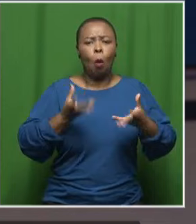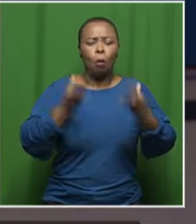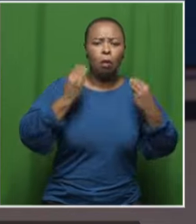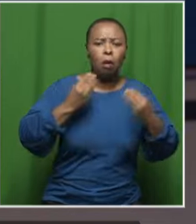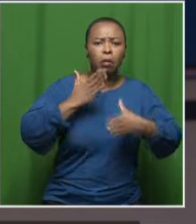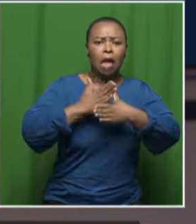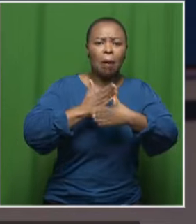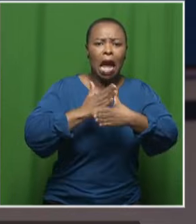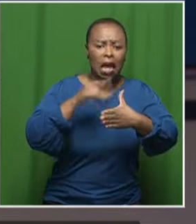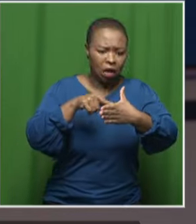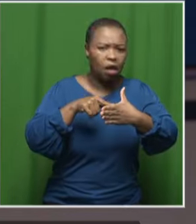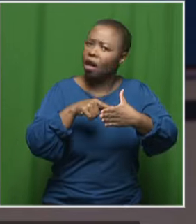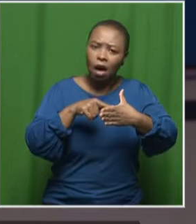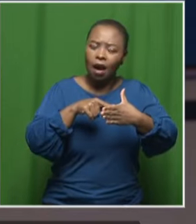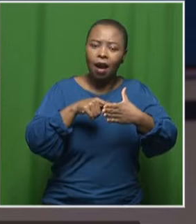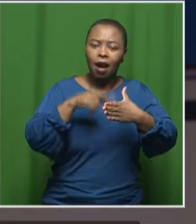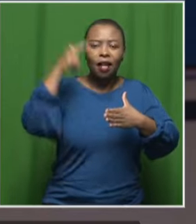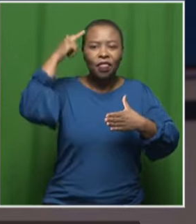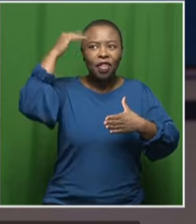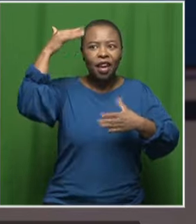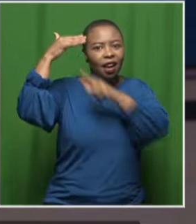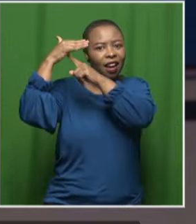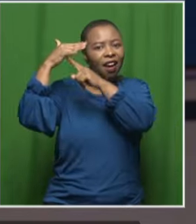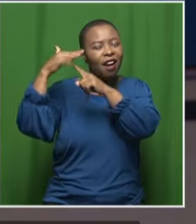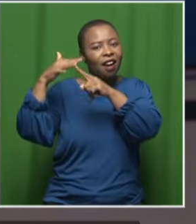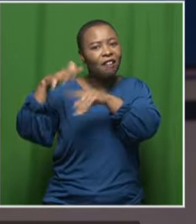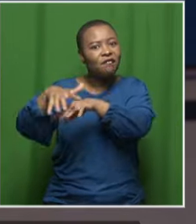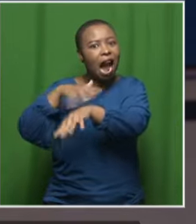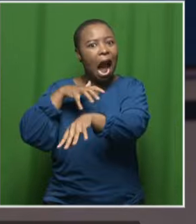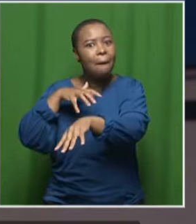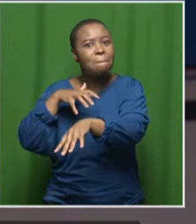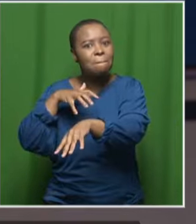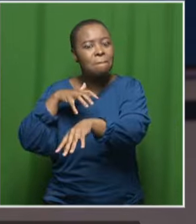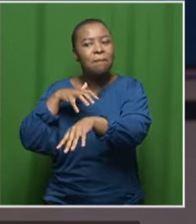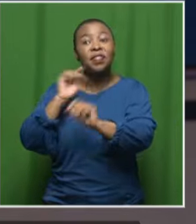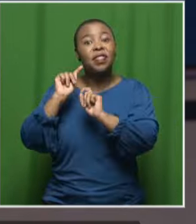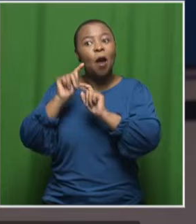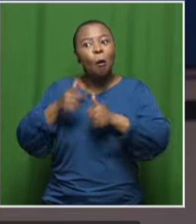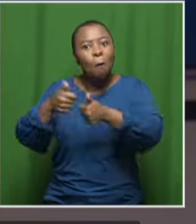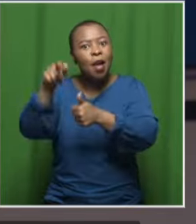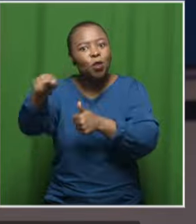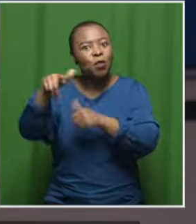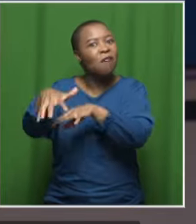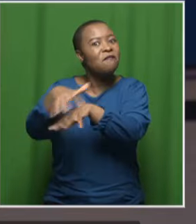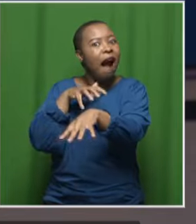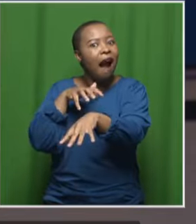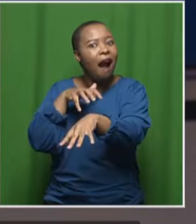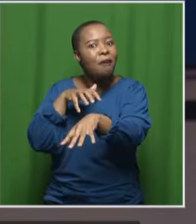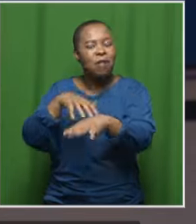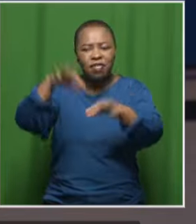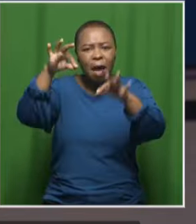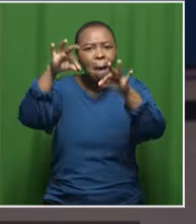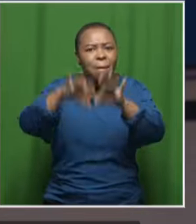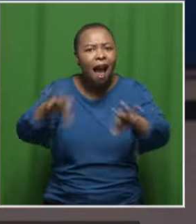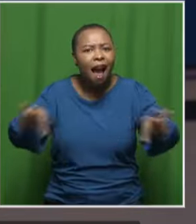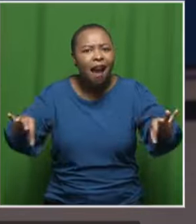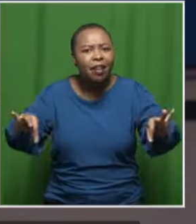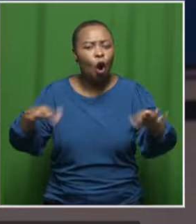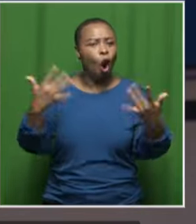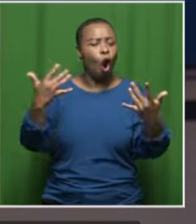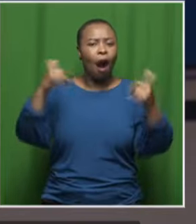their farm that they have, and they go back to the farm and they plow or they